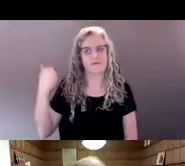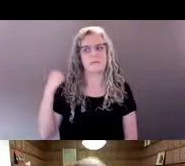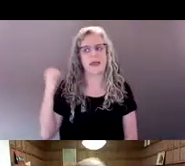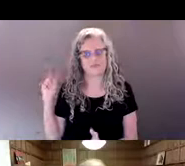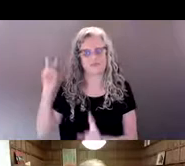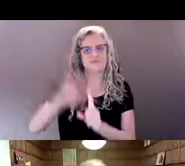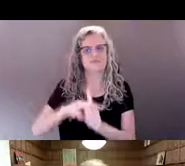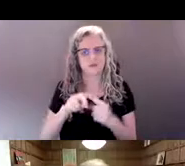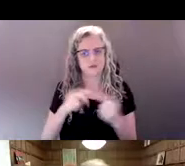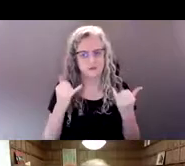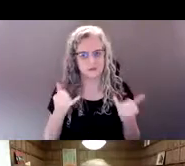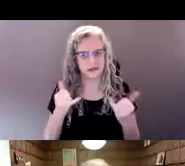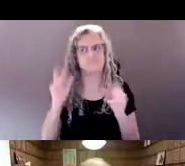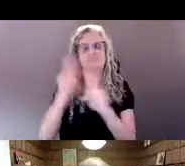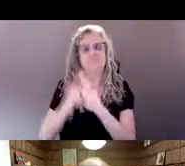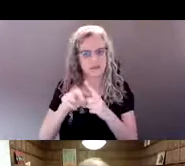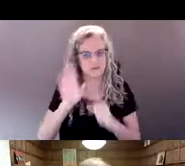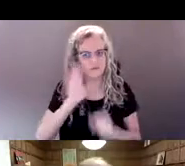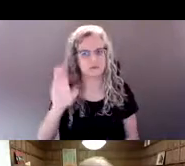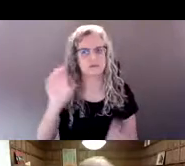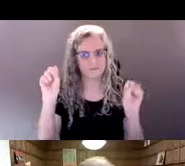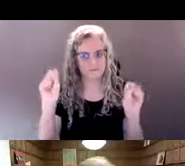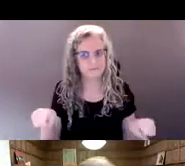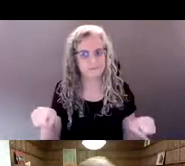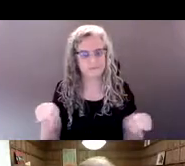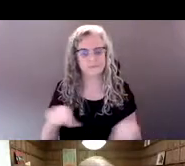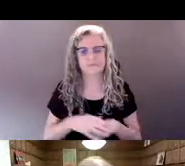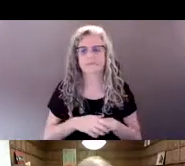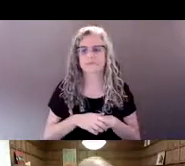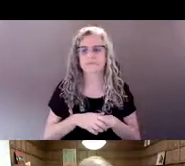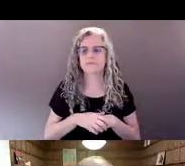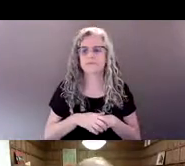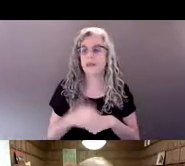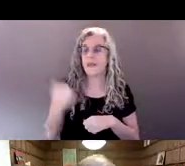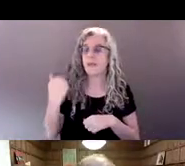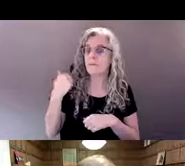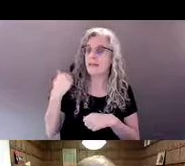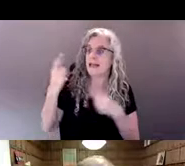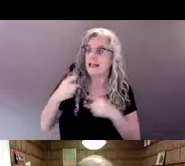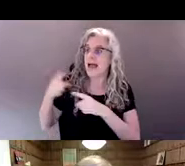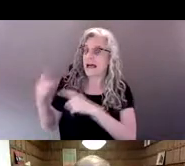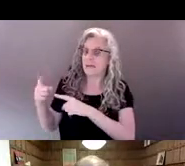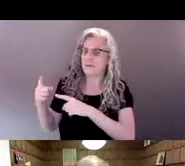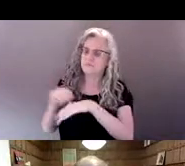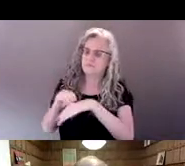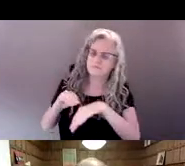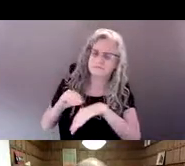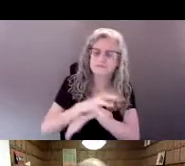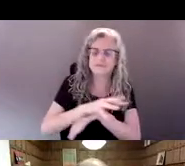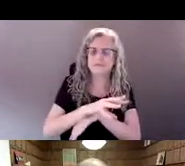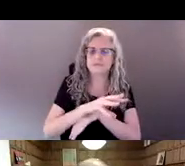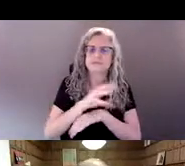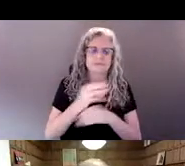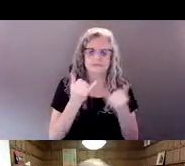indeed, those phenomena have themselves played an important role in some of the most horrific moments in the history of